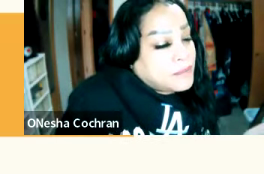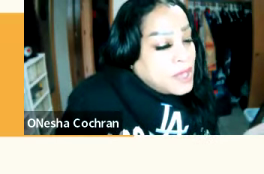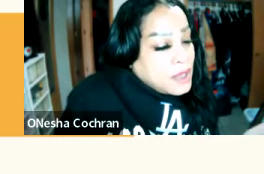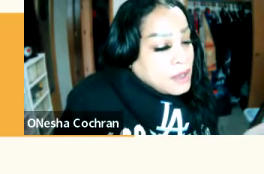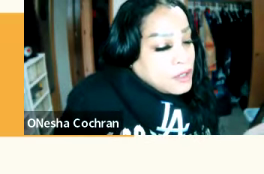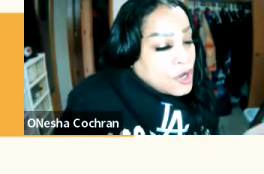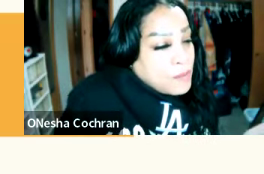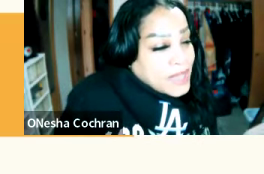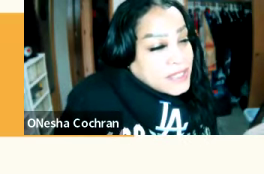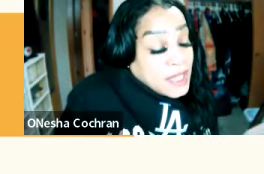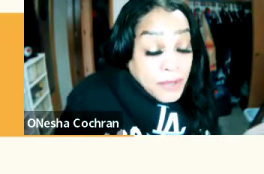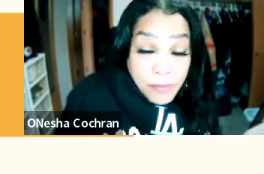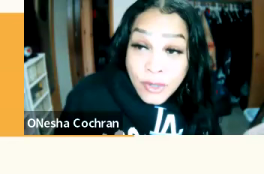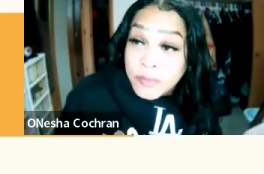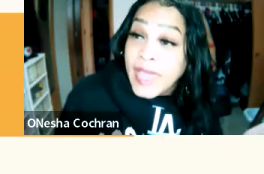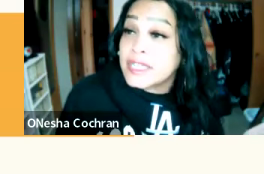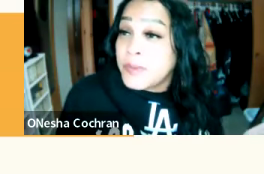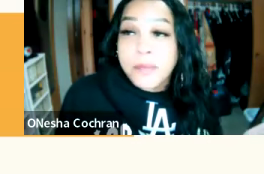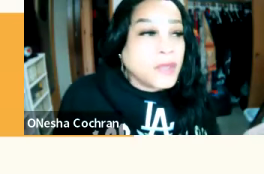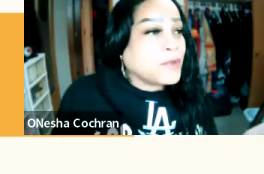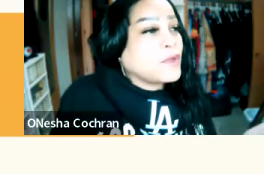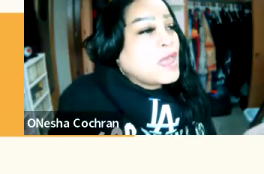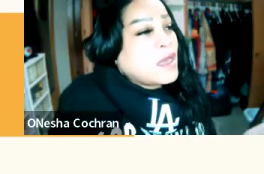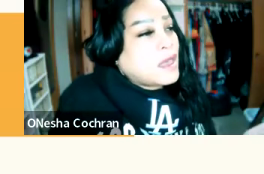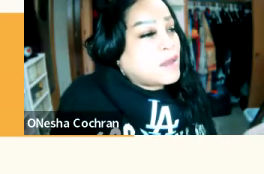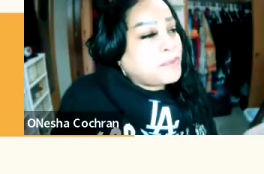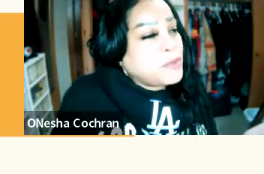and Mexican people, Spanish